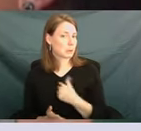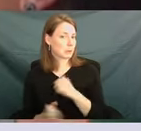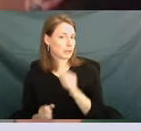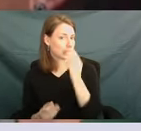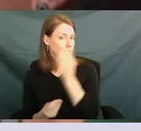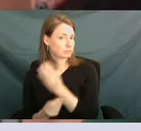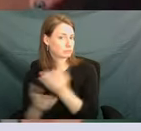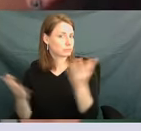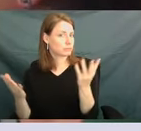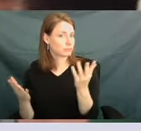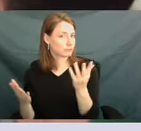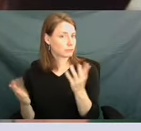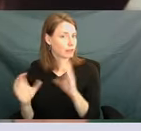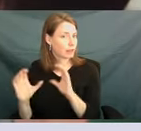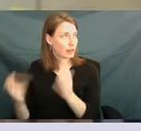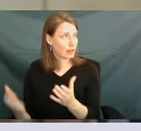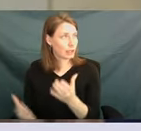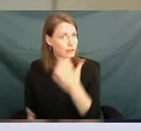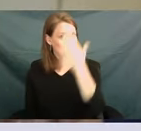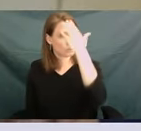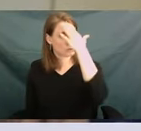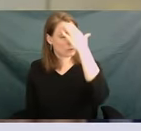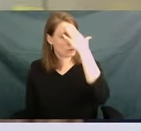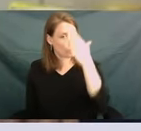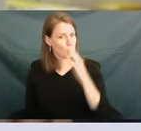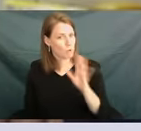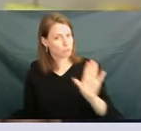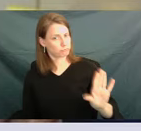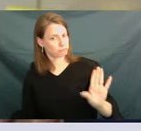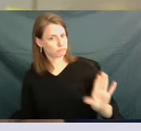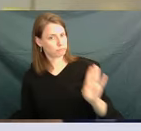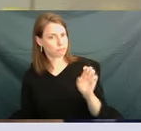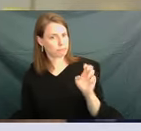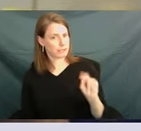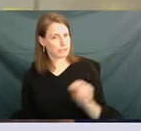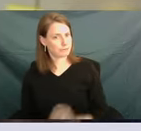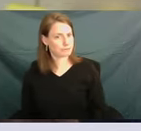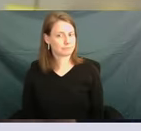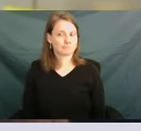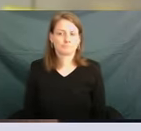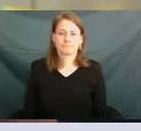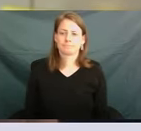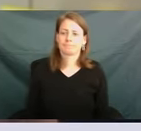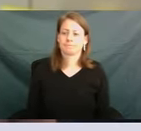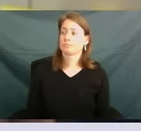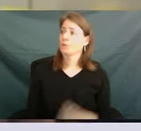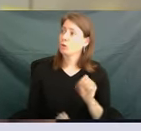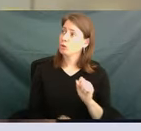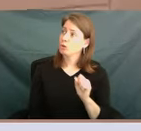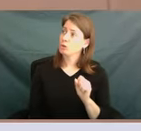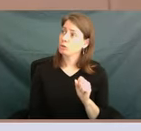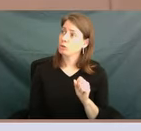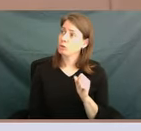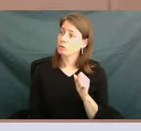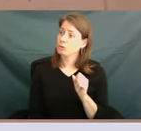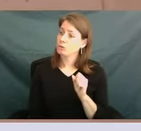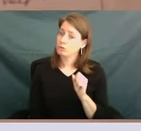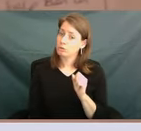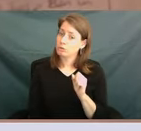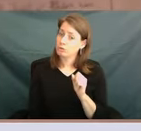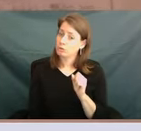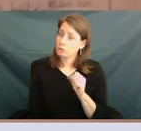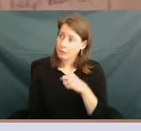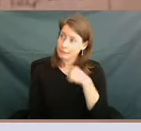really of how Ben is sometimes. Tell them that he's being bullied all the while and he just needs